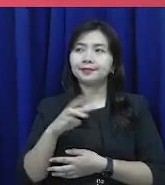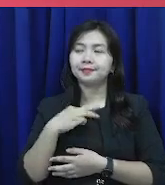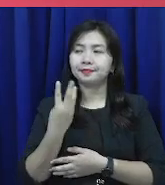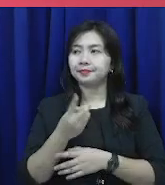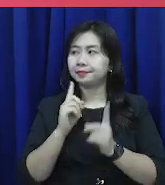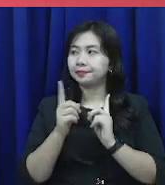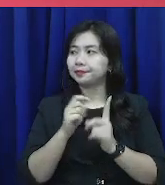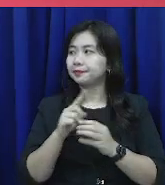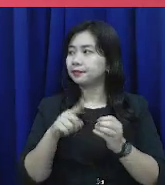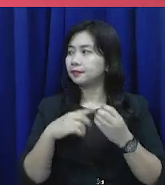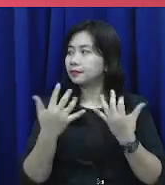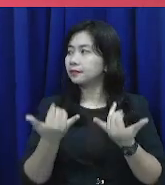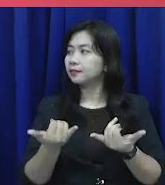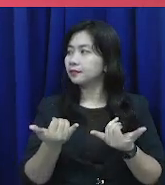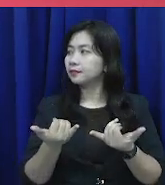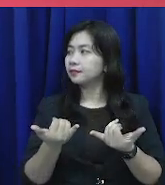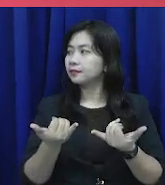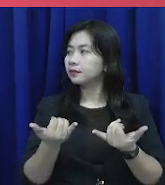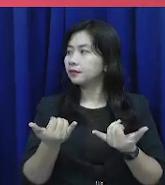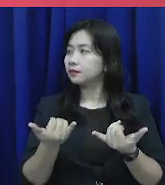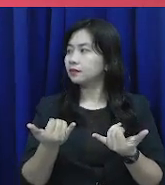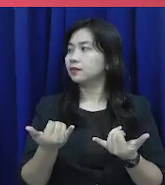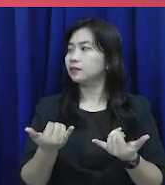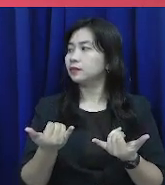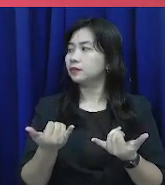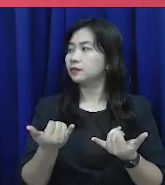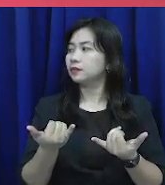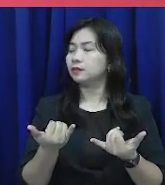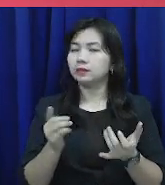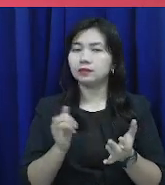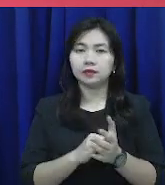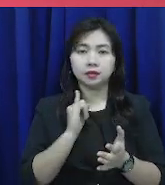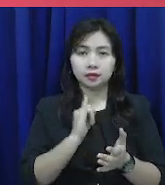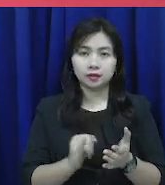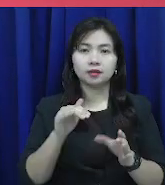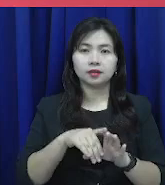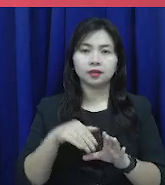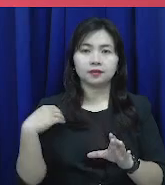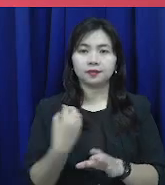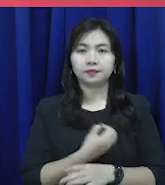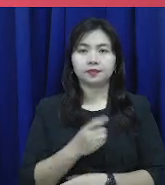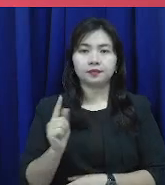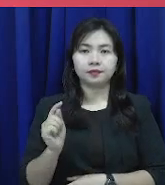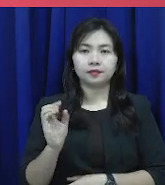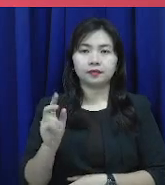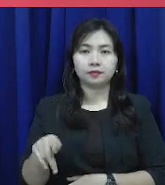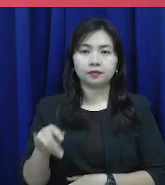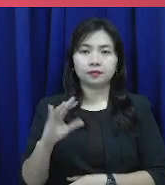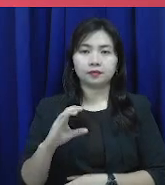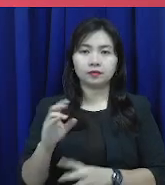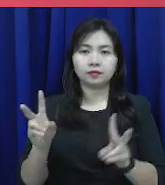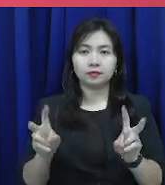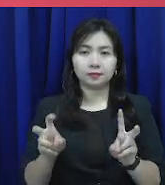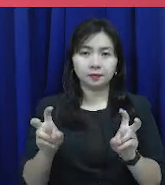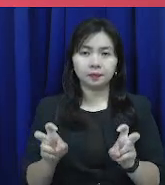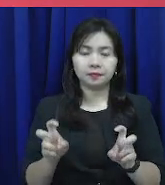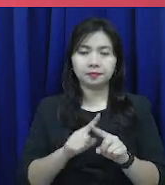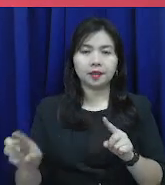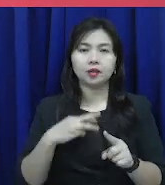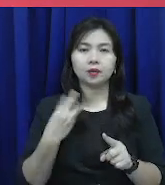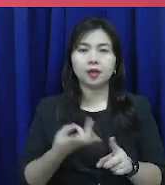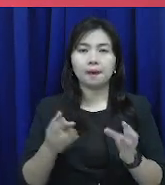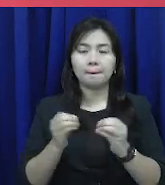I mean Kasama po ito sa Ah ah sa ating topic but we we are more emphasizing the